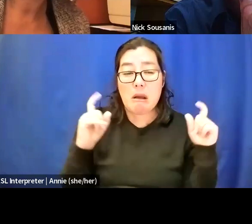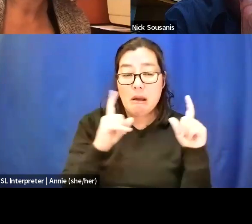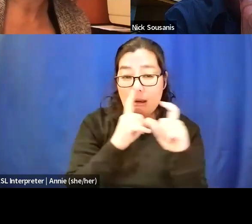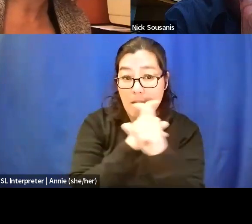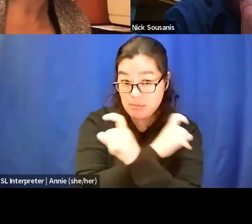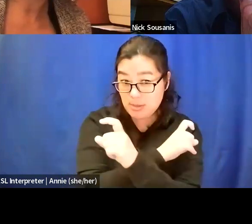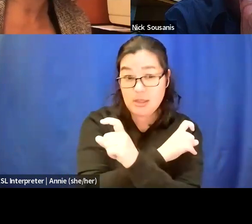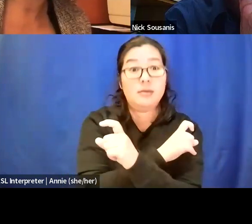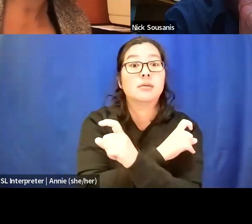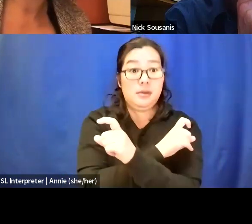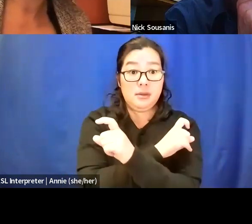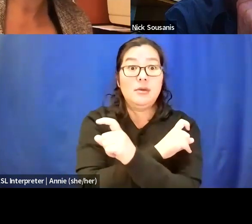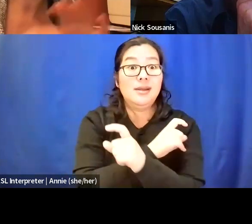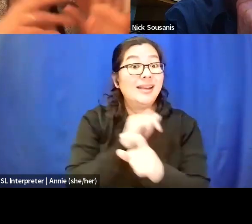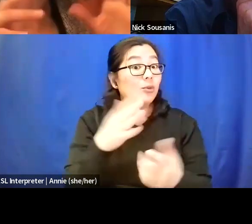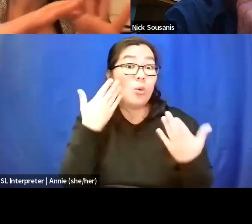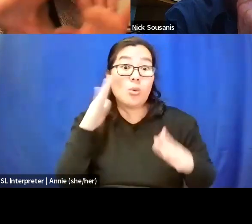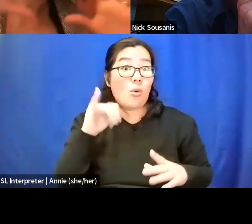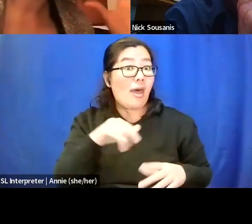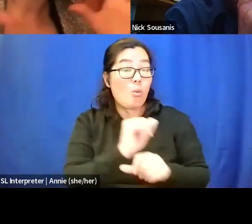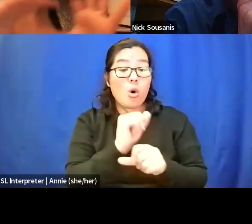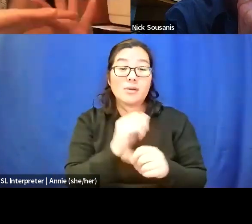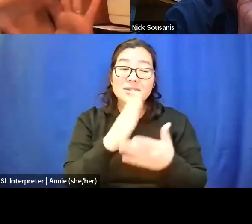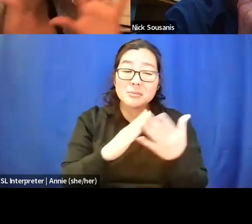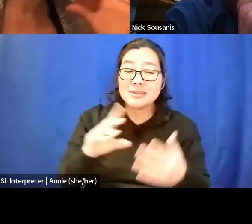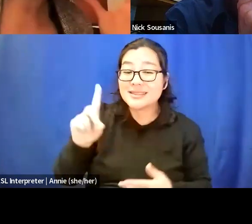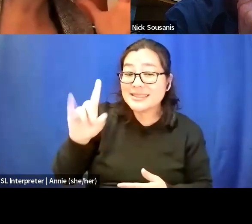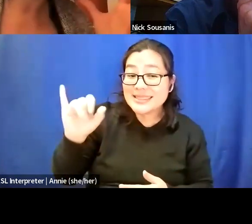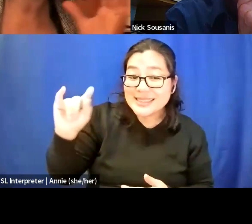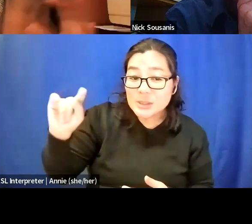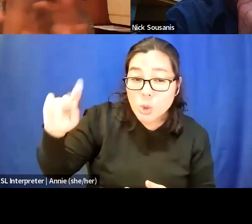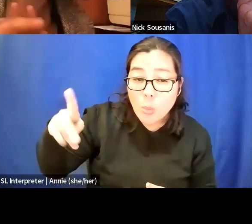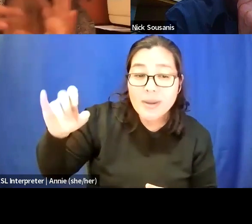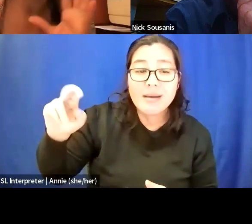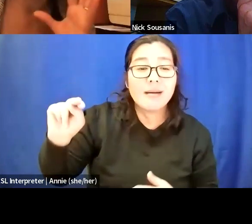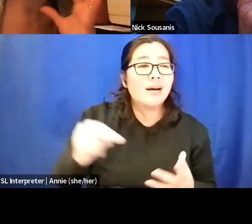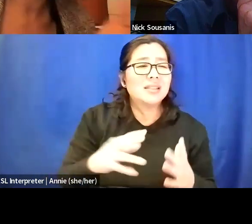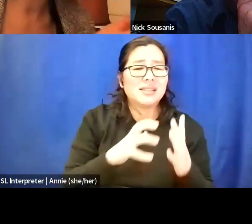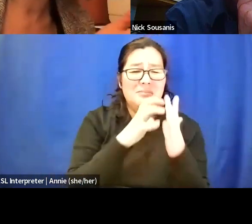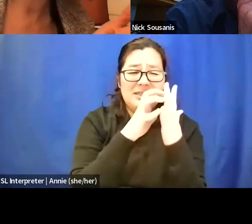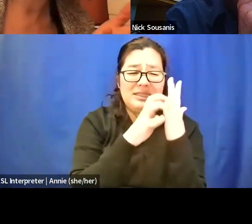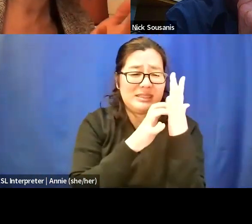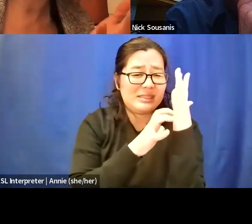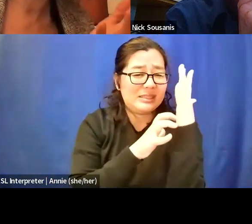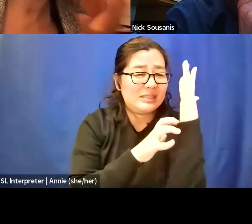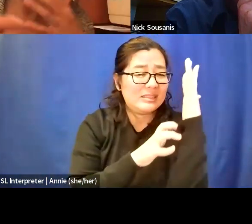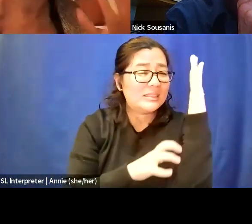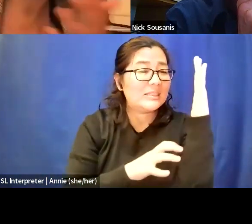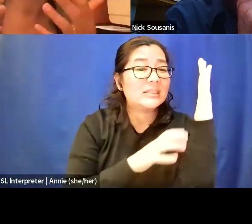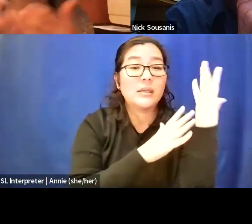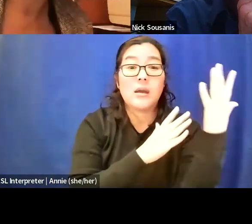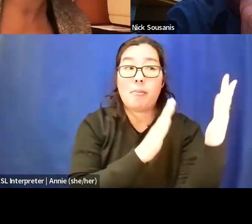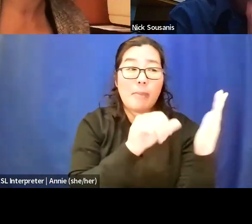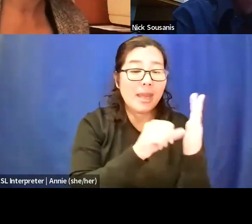mean, some of it is very dystopian and just, really dense pages. Others are more like scientific drawings